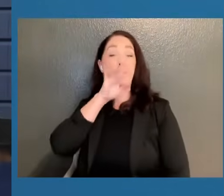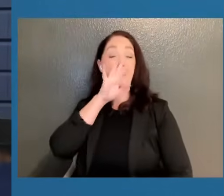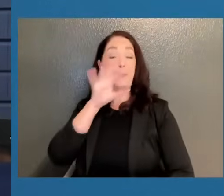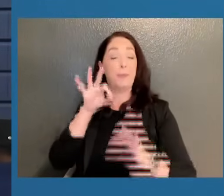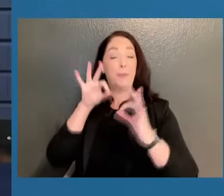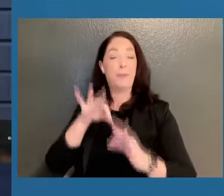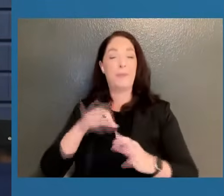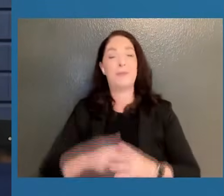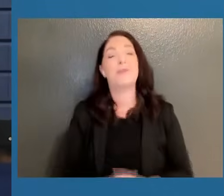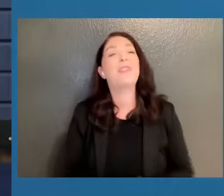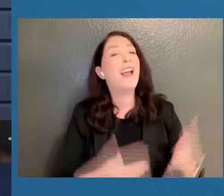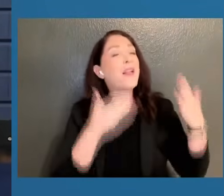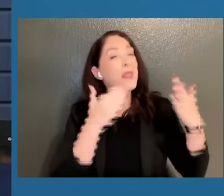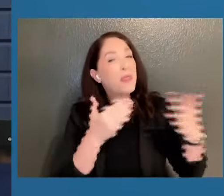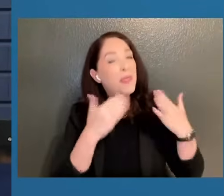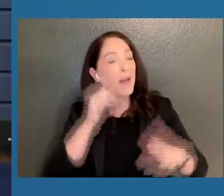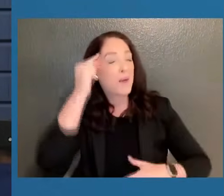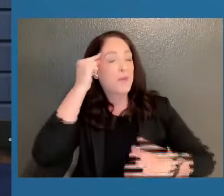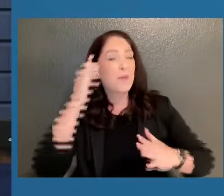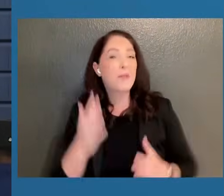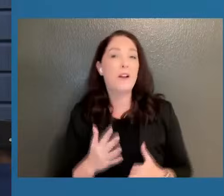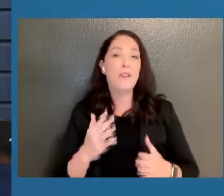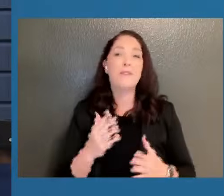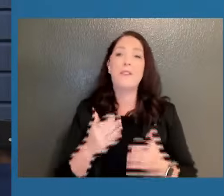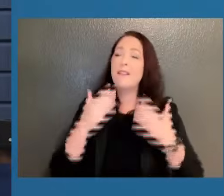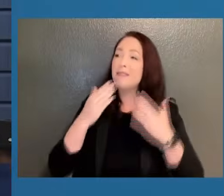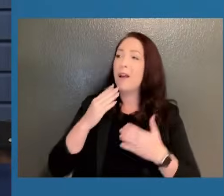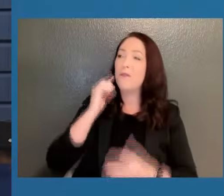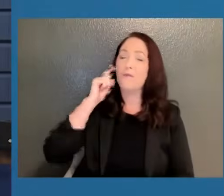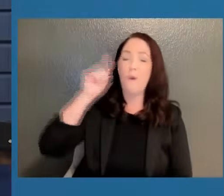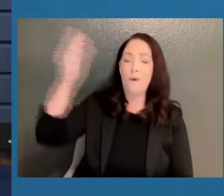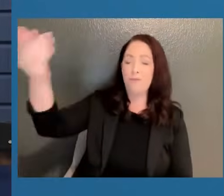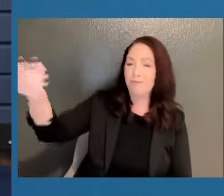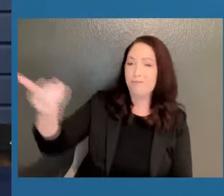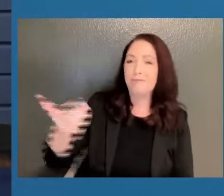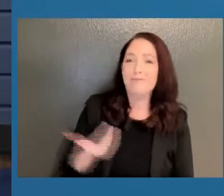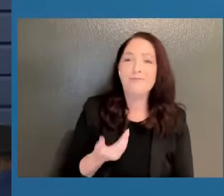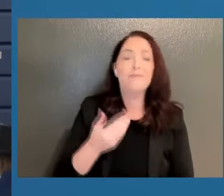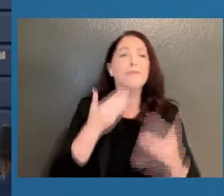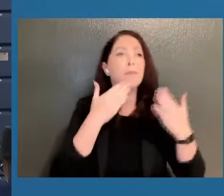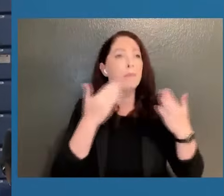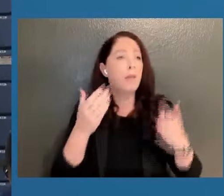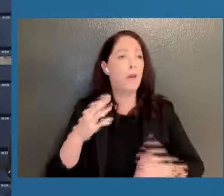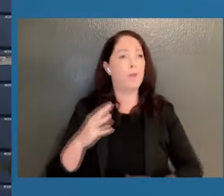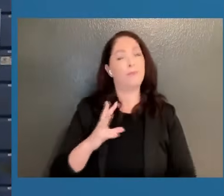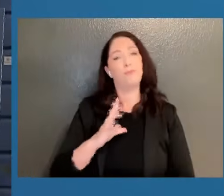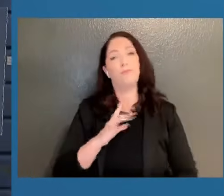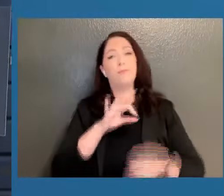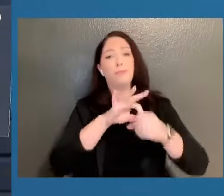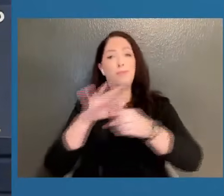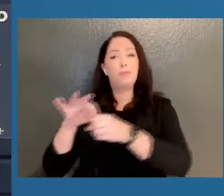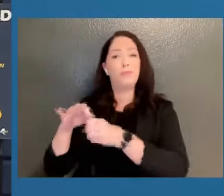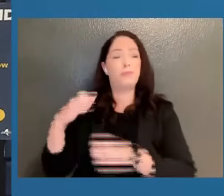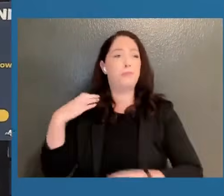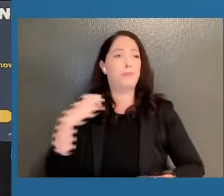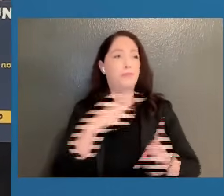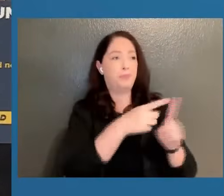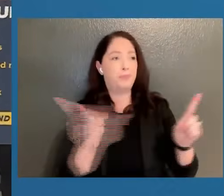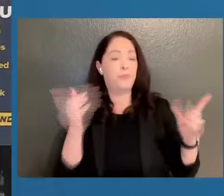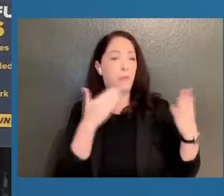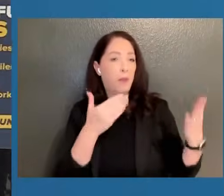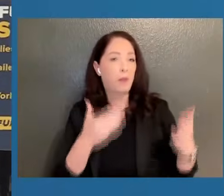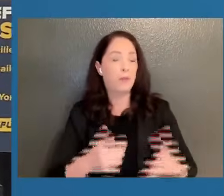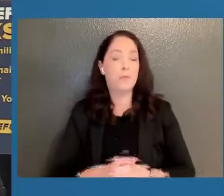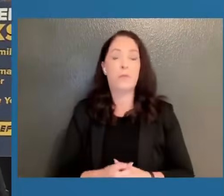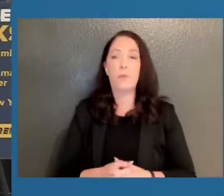Thank you so much, Governor Hochul, for having me, DeQuetta, for the introduction, and to all the dignitaries here today in support of this amazing initiative. I'd like to take a